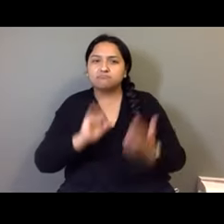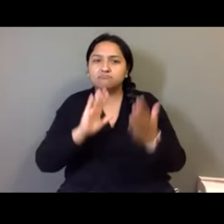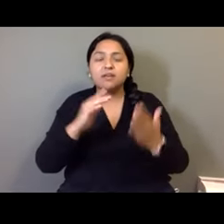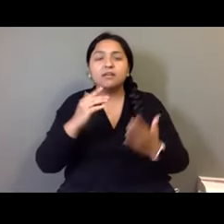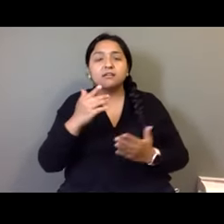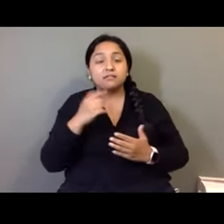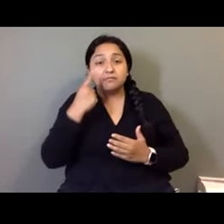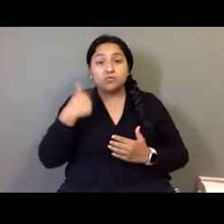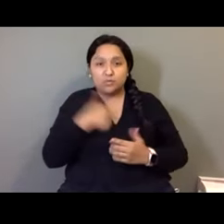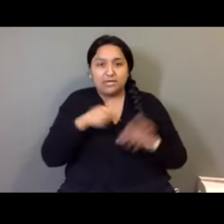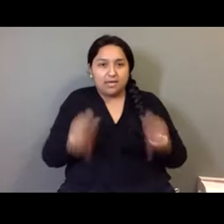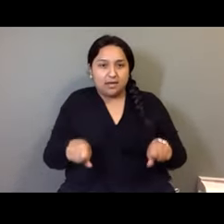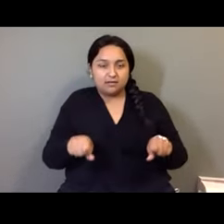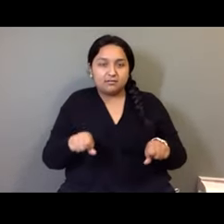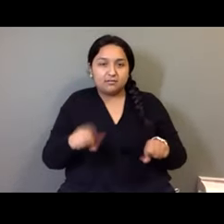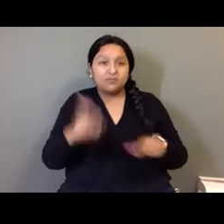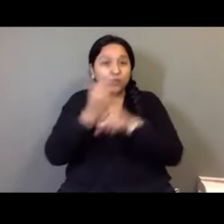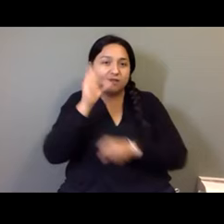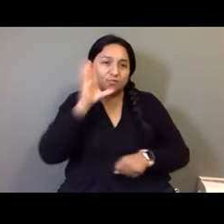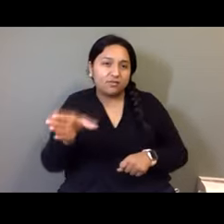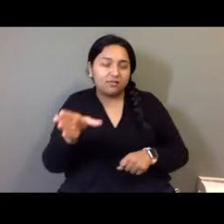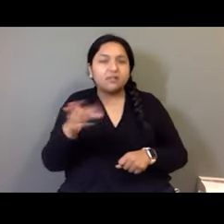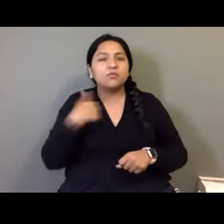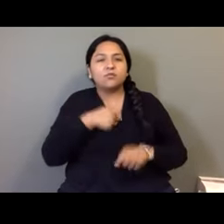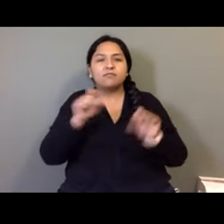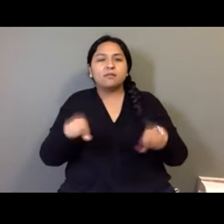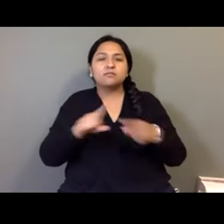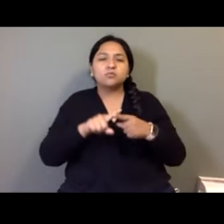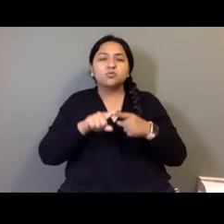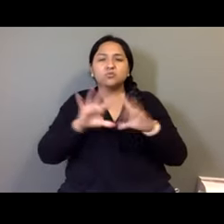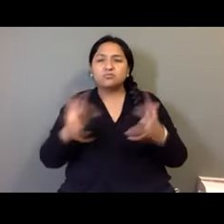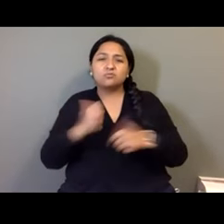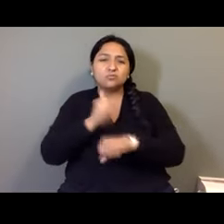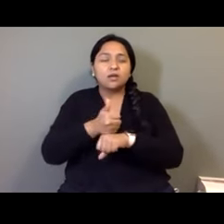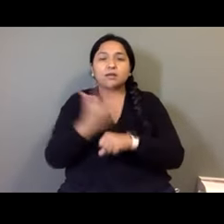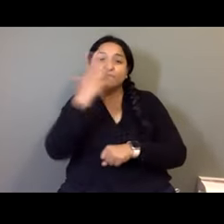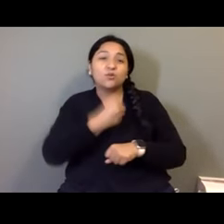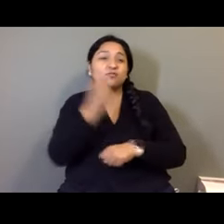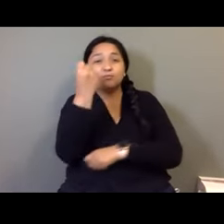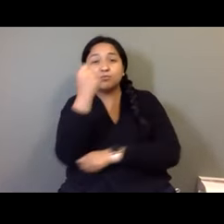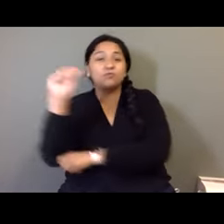to create such a beautiful movement. And this is only the beginning.